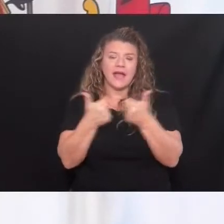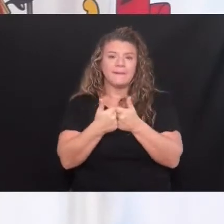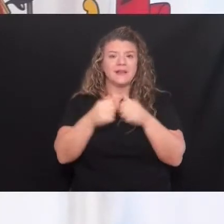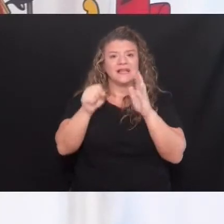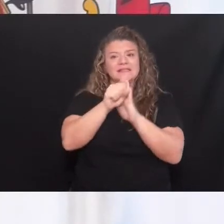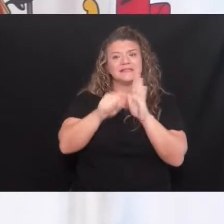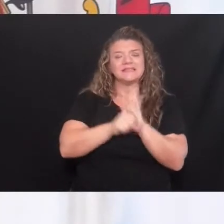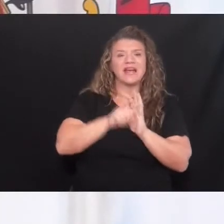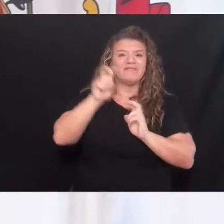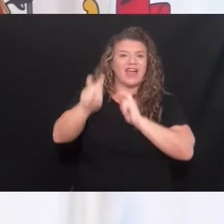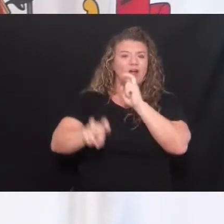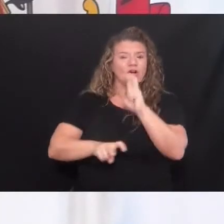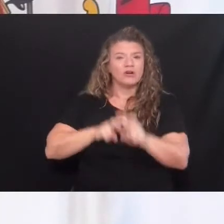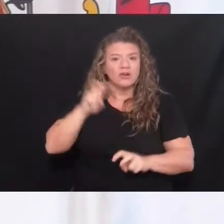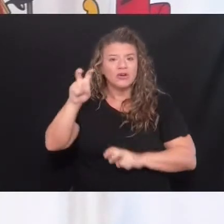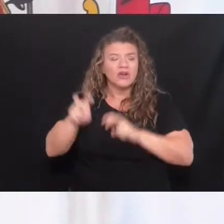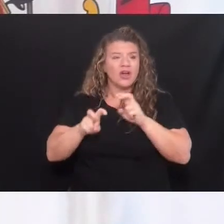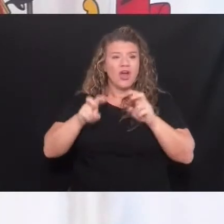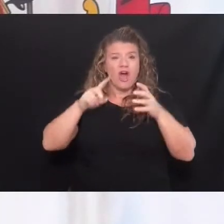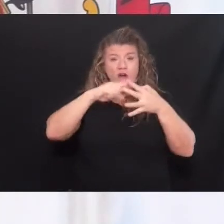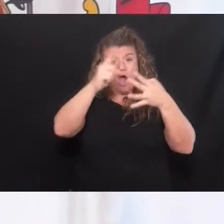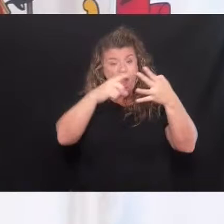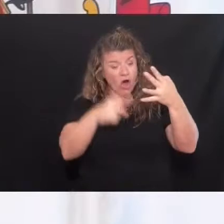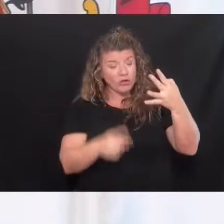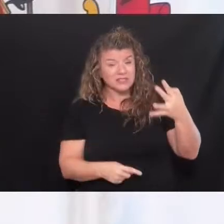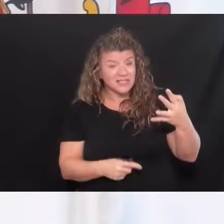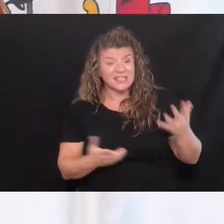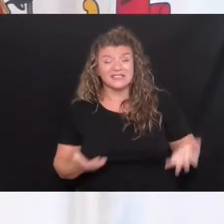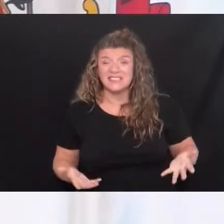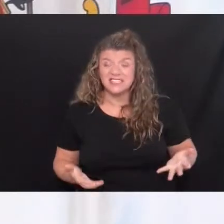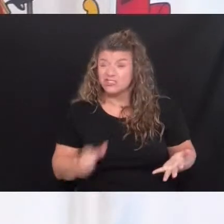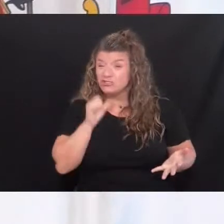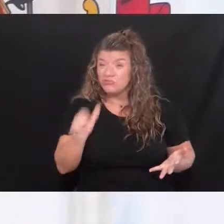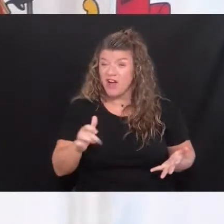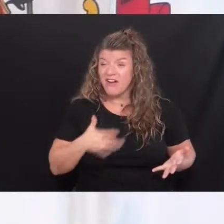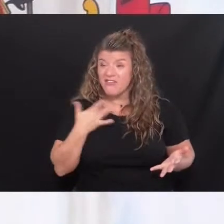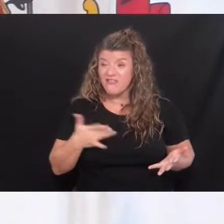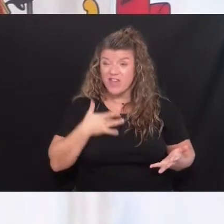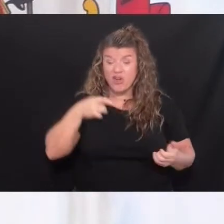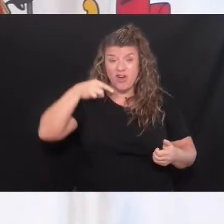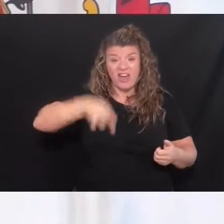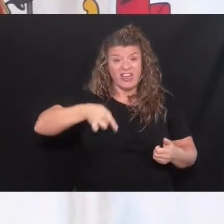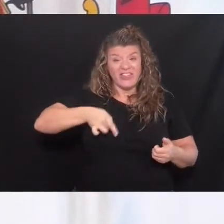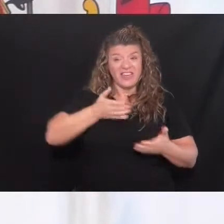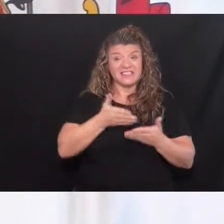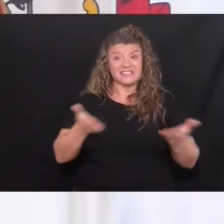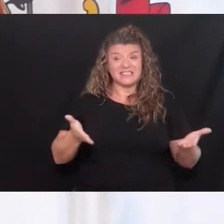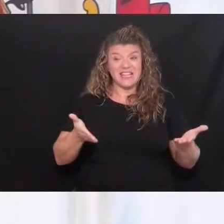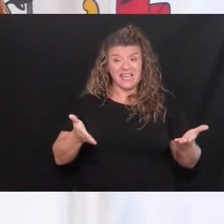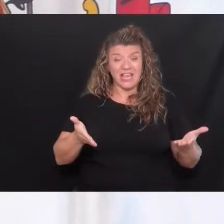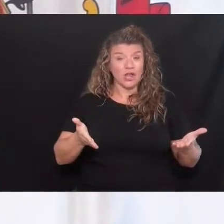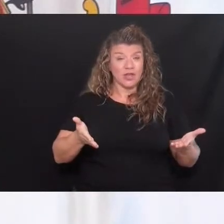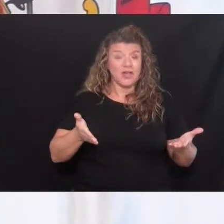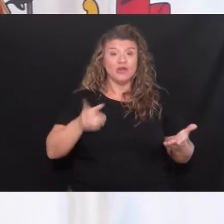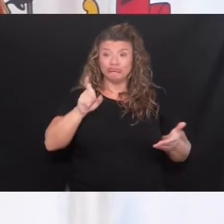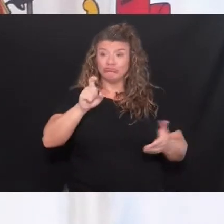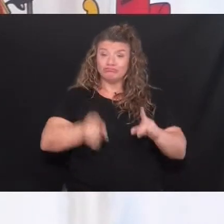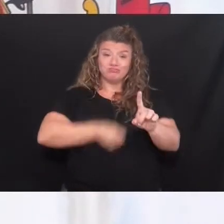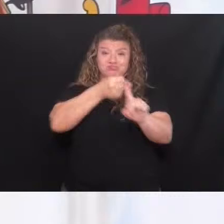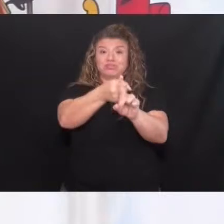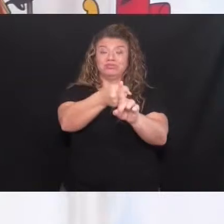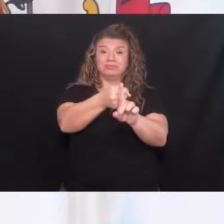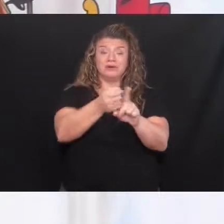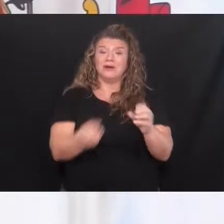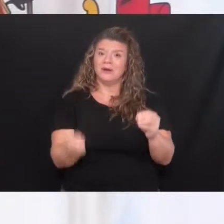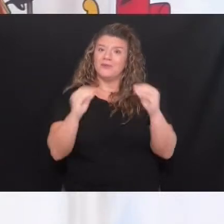fairs, all that stuff, do you not think that this thing is not going to rear its ugly head even